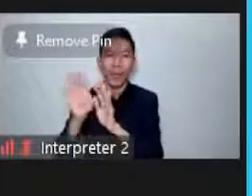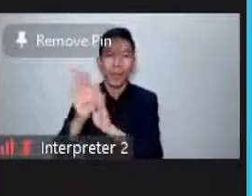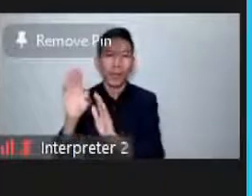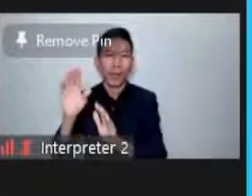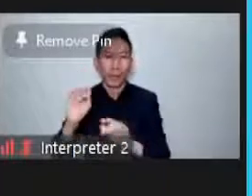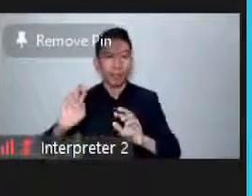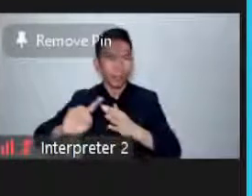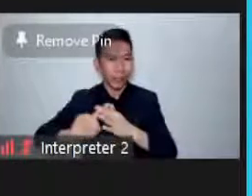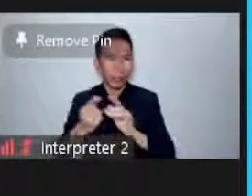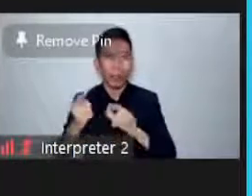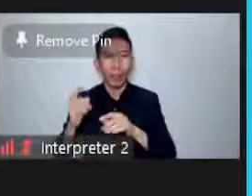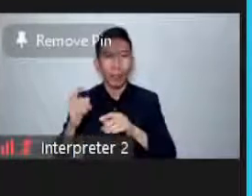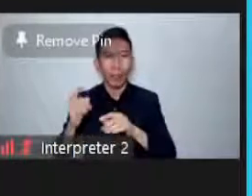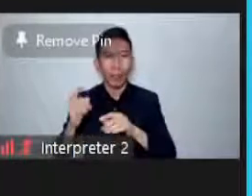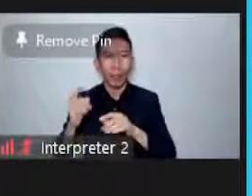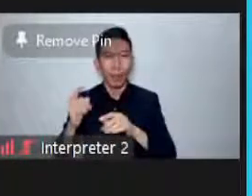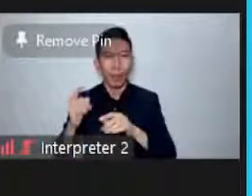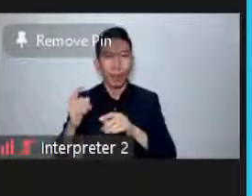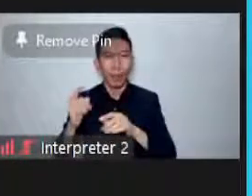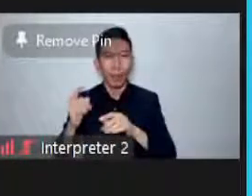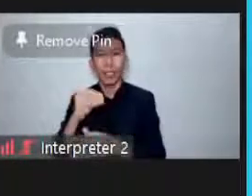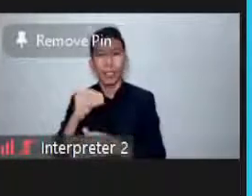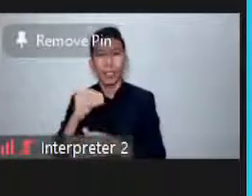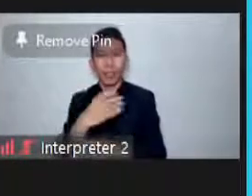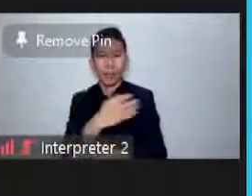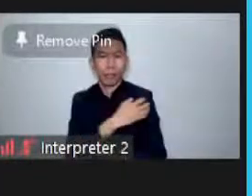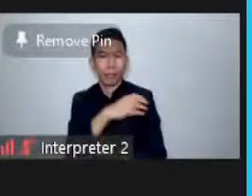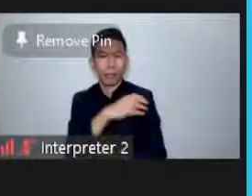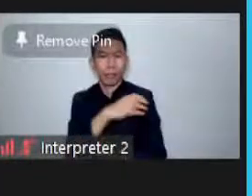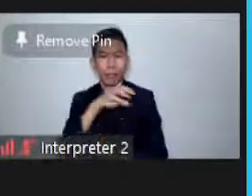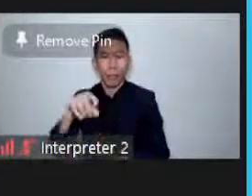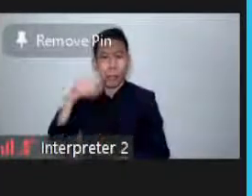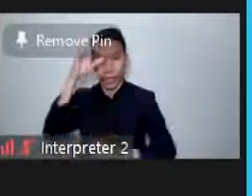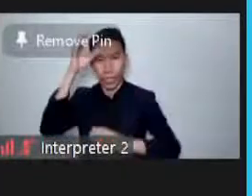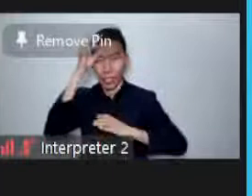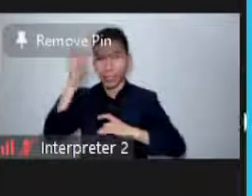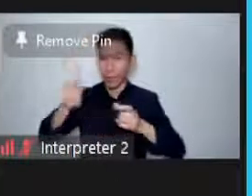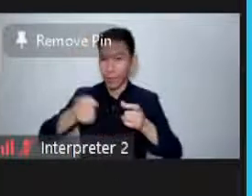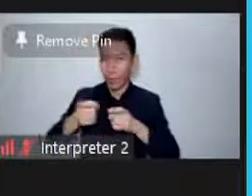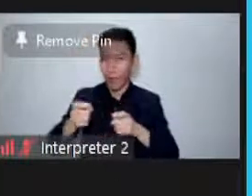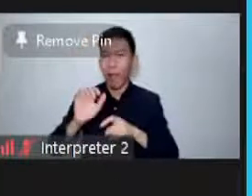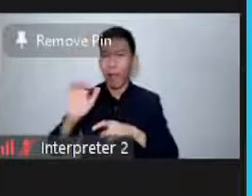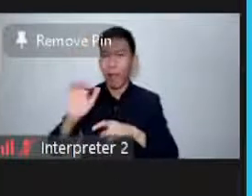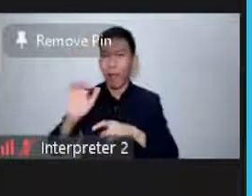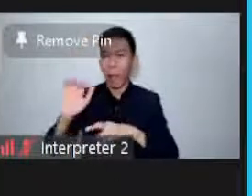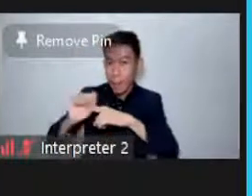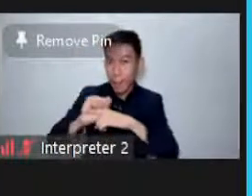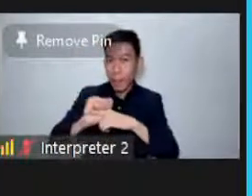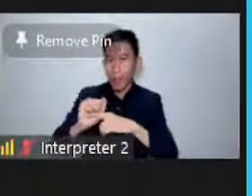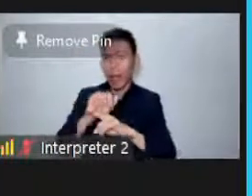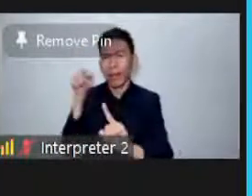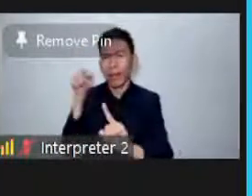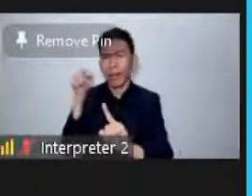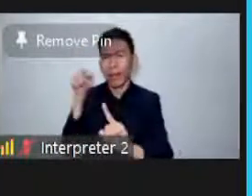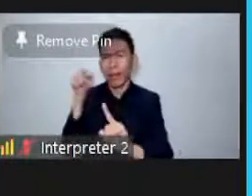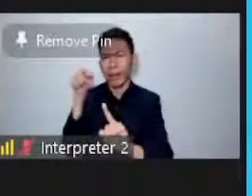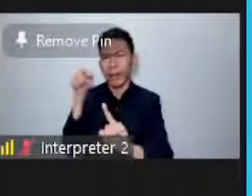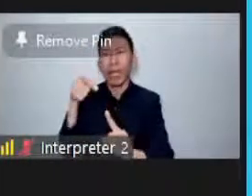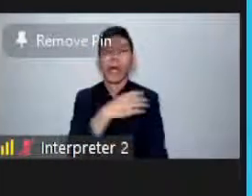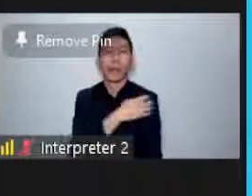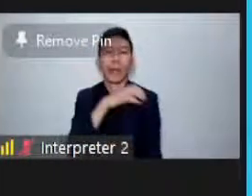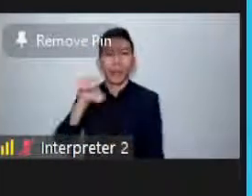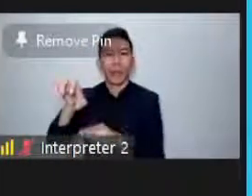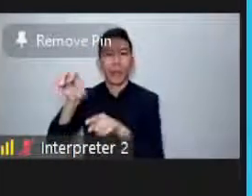and capacity building for cancer control. This training aims to orient and capacitate the primary healthcare workers,